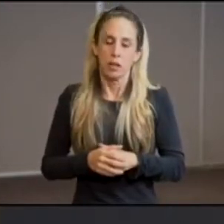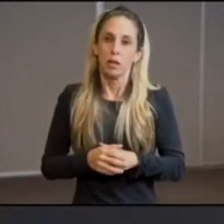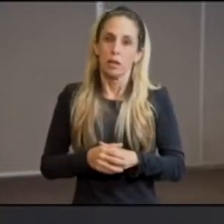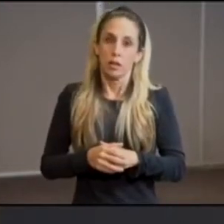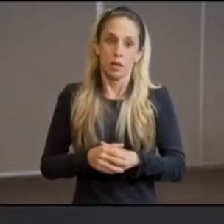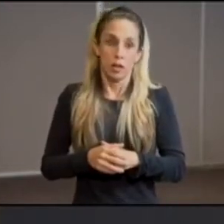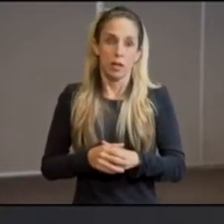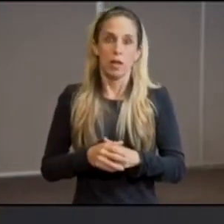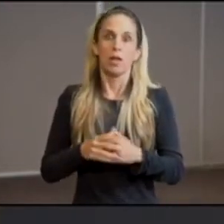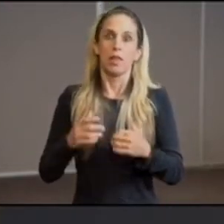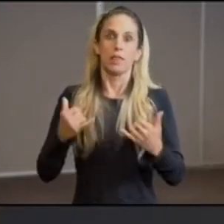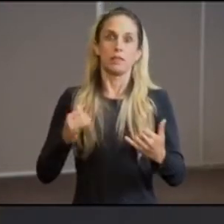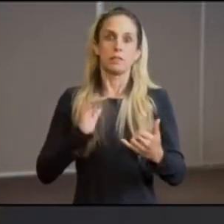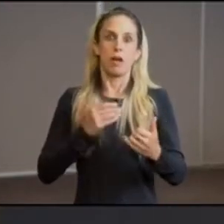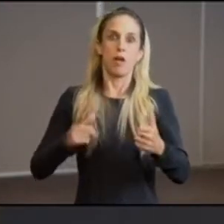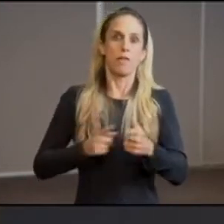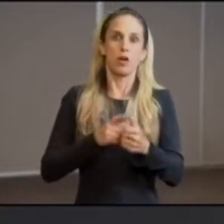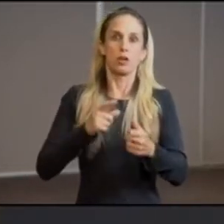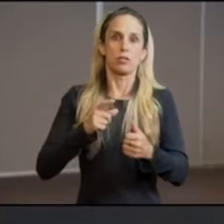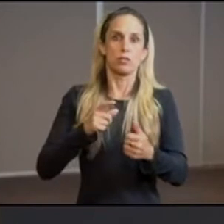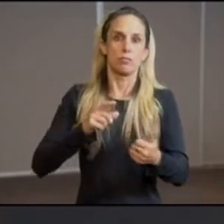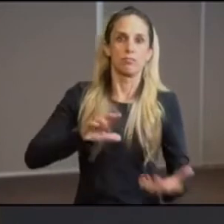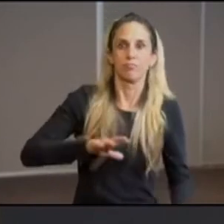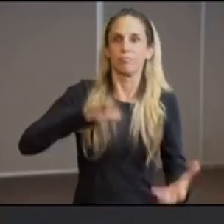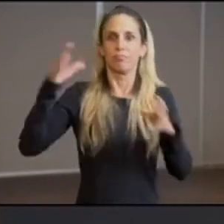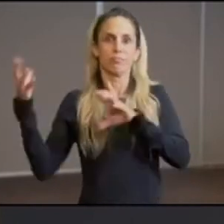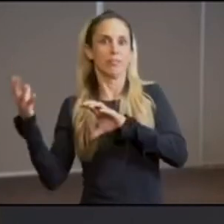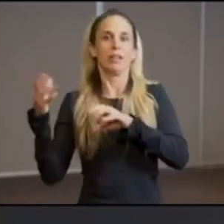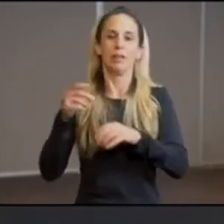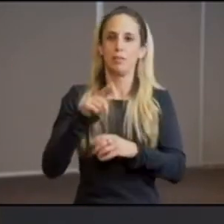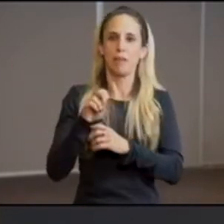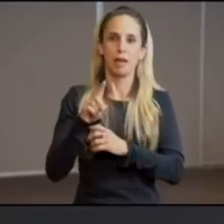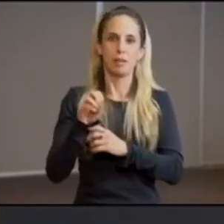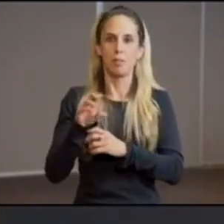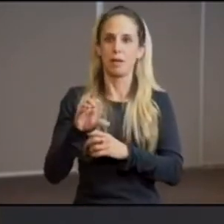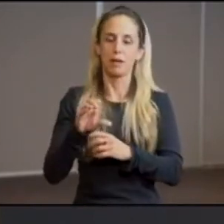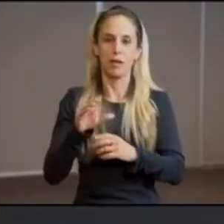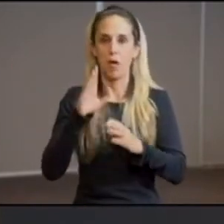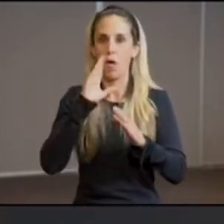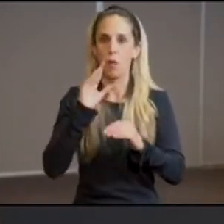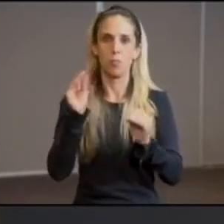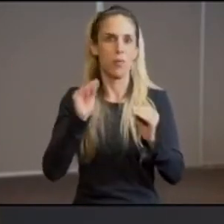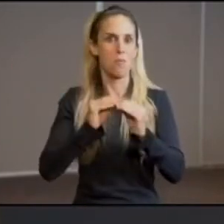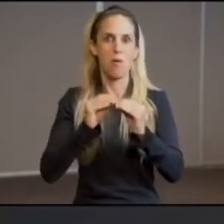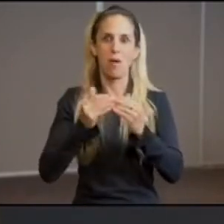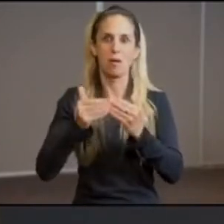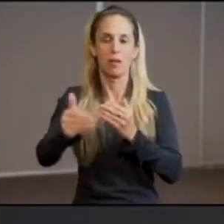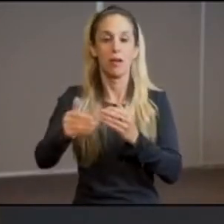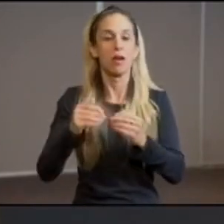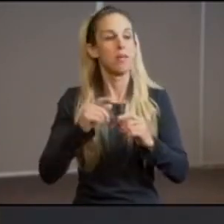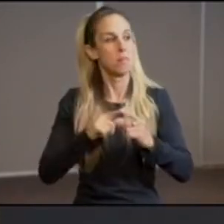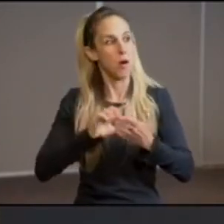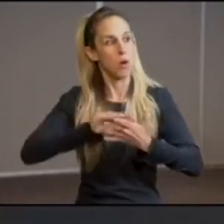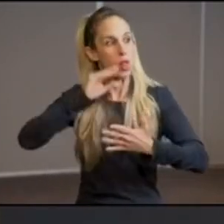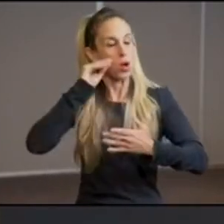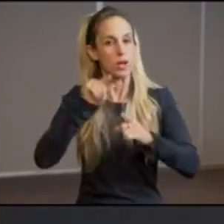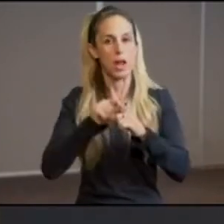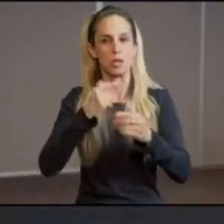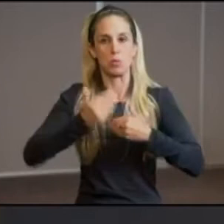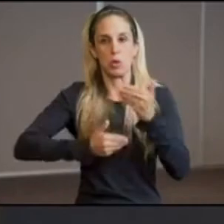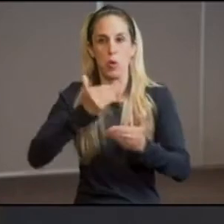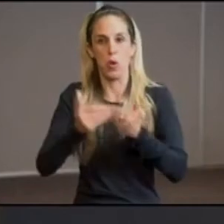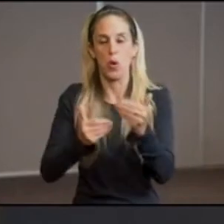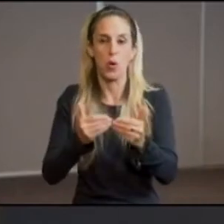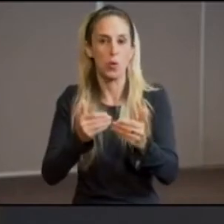is our first pandemic. I hope we don't have another one, but we are learning while we're going. You all are very helpful to us because you're creating opportunities for us to